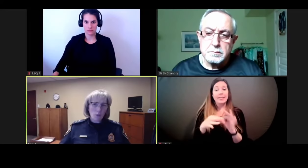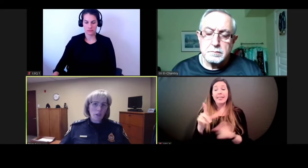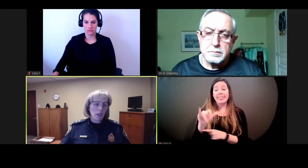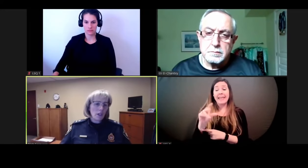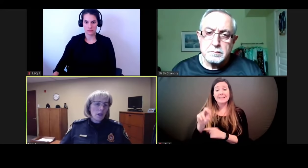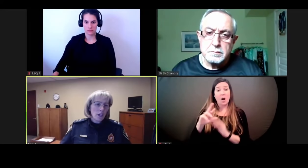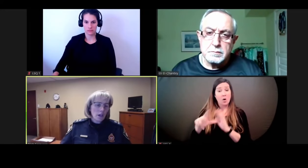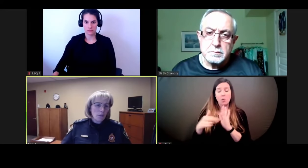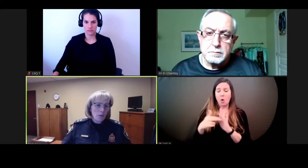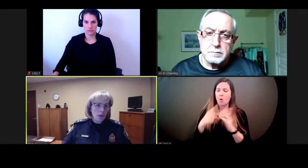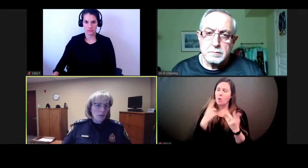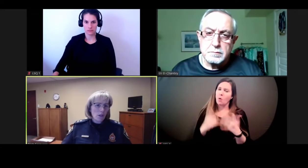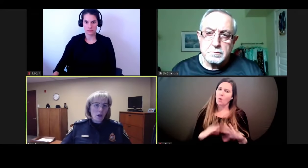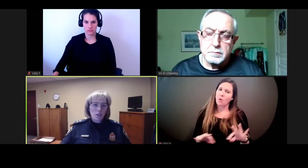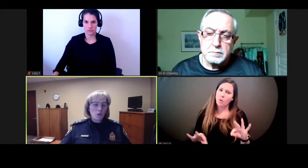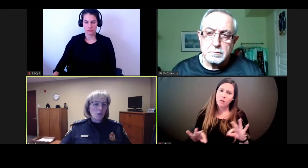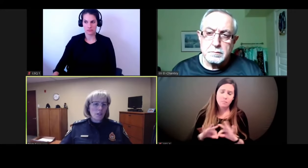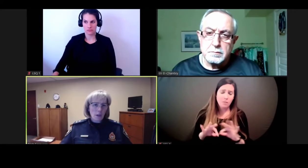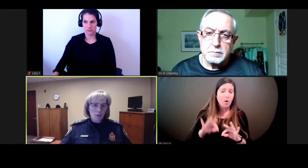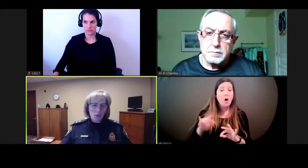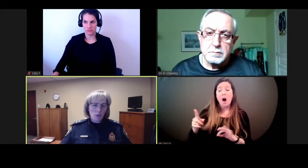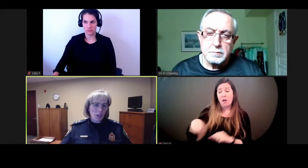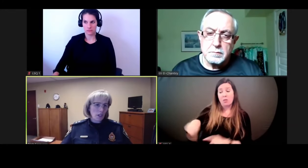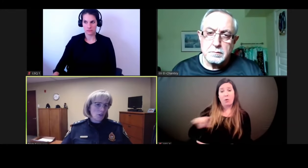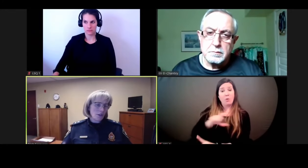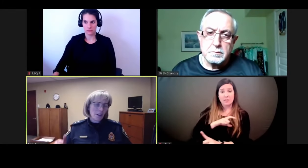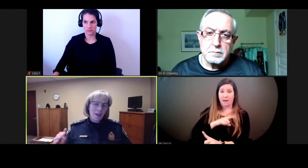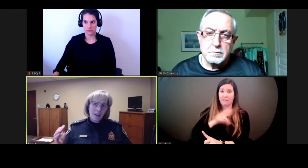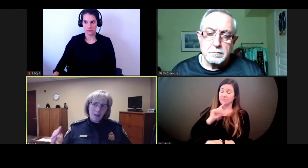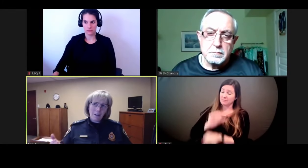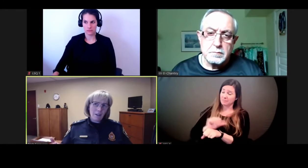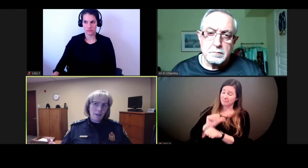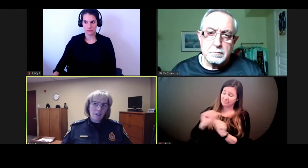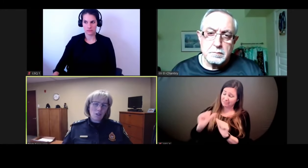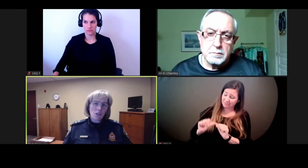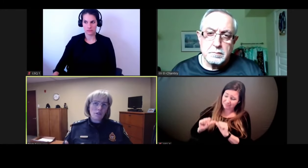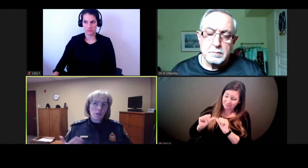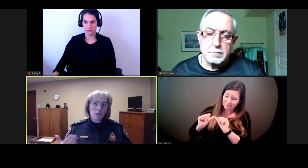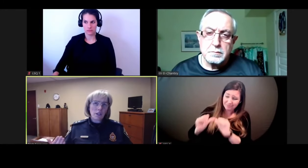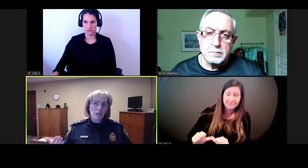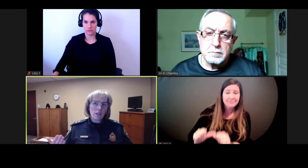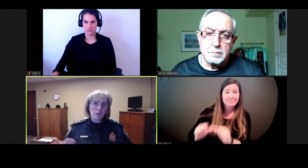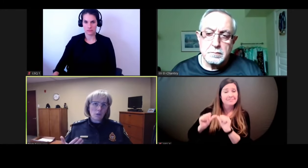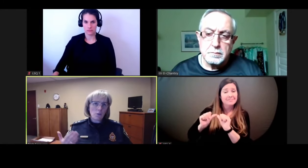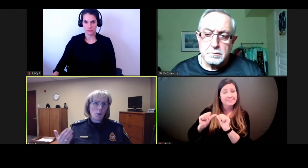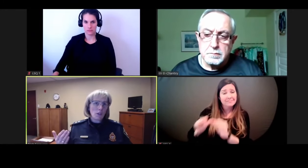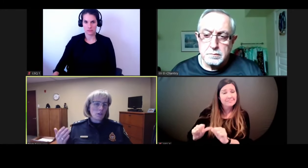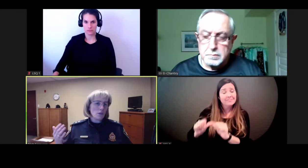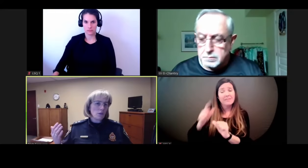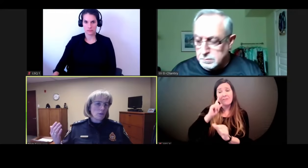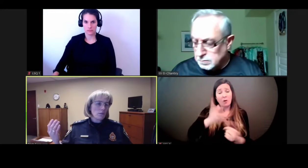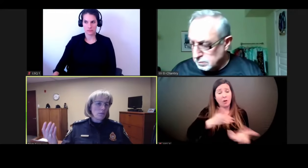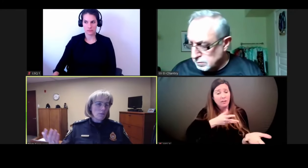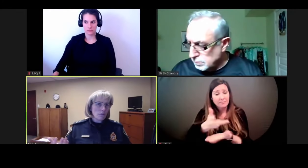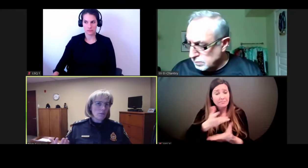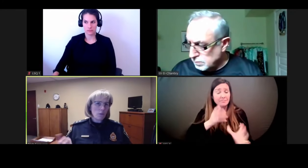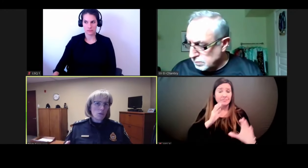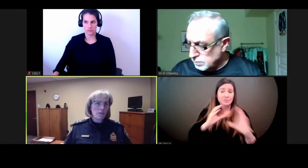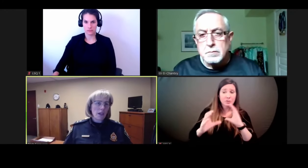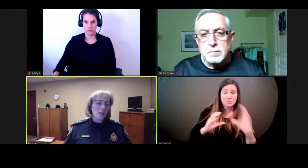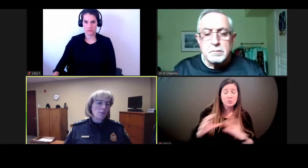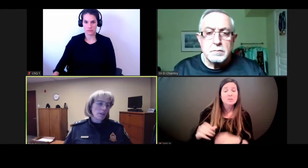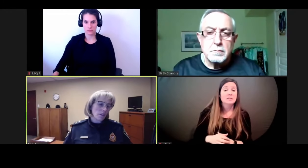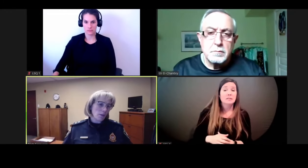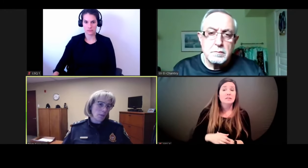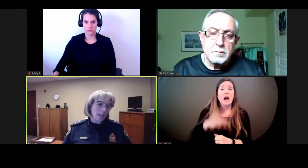working around the clock to establish communications. And I think the Chief has already, you know, spoken to most